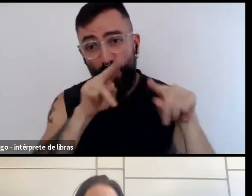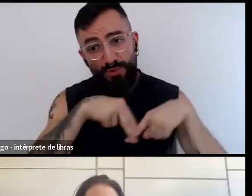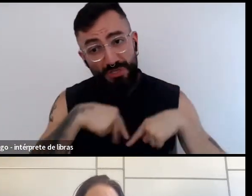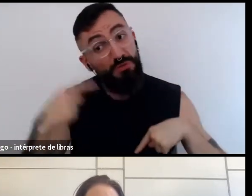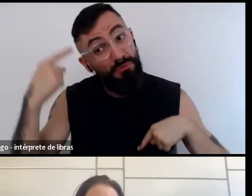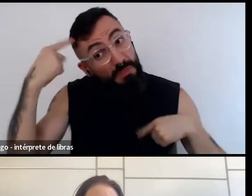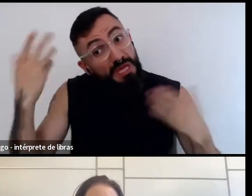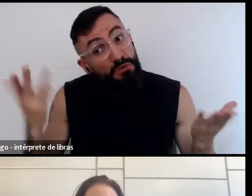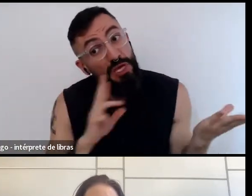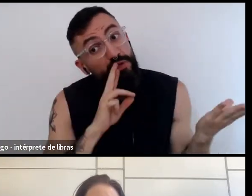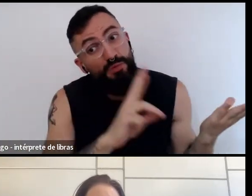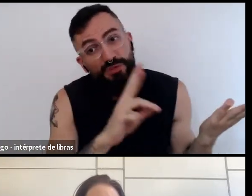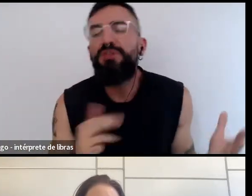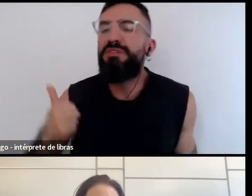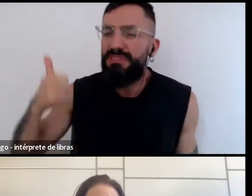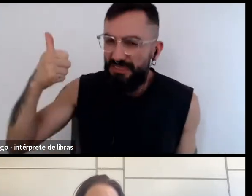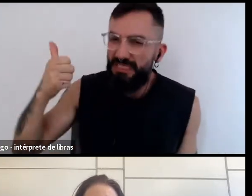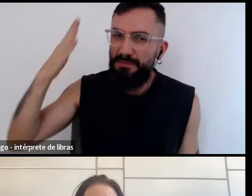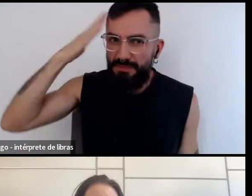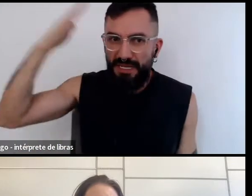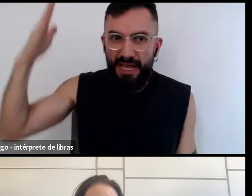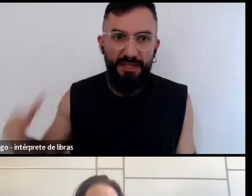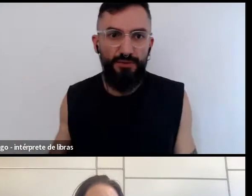Yes, thank you so much. And